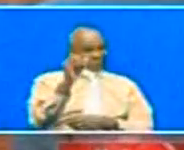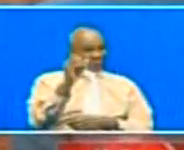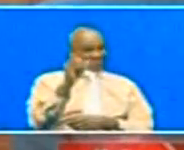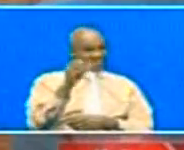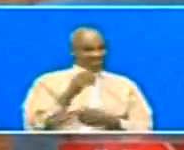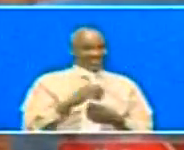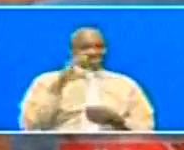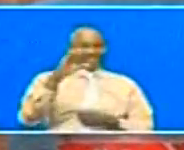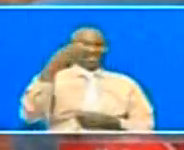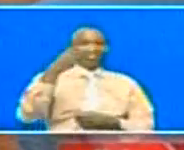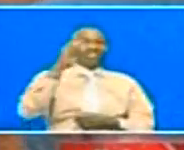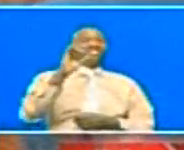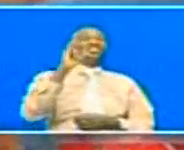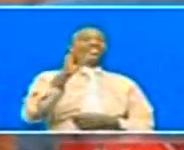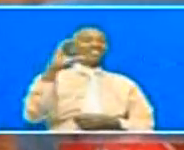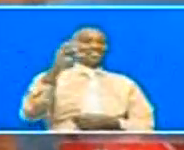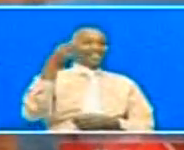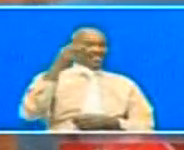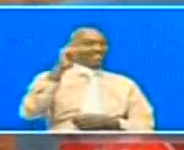it easy, I'll tell you what's wrong.